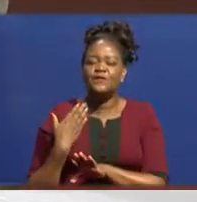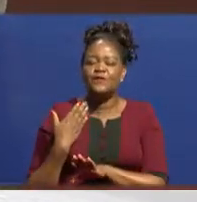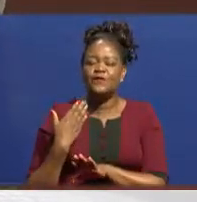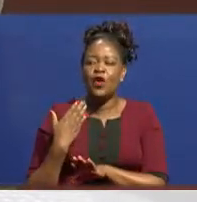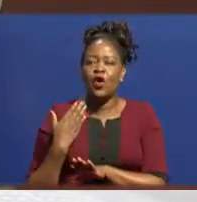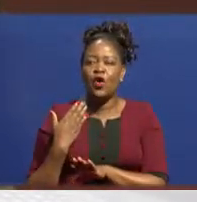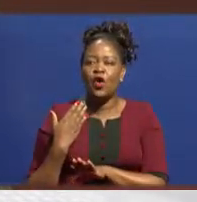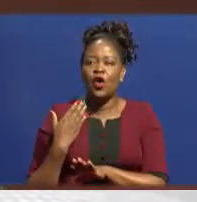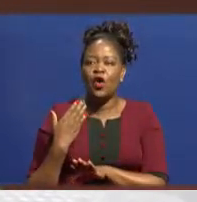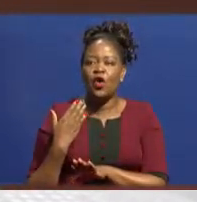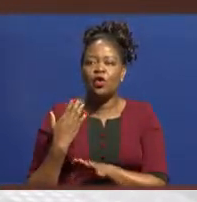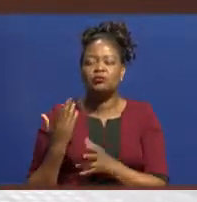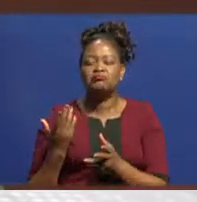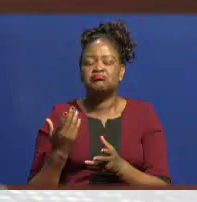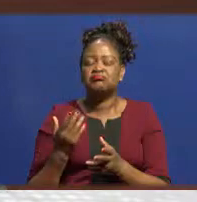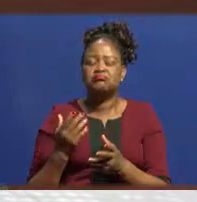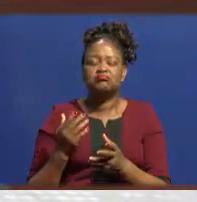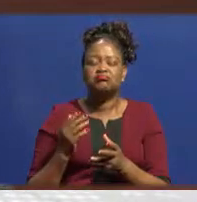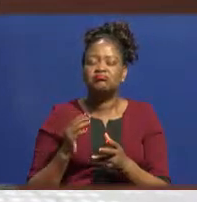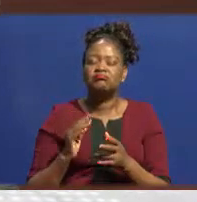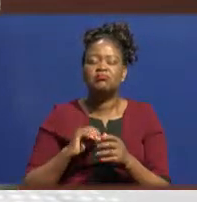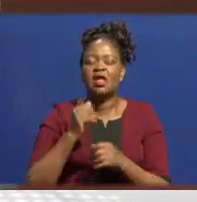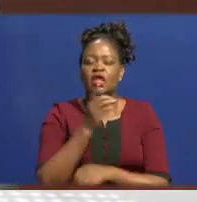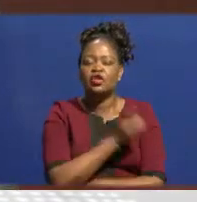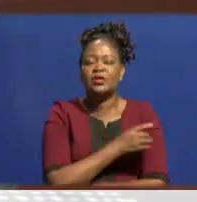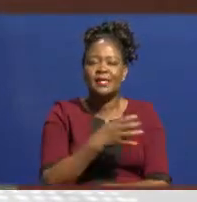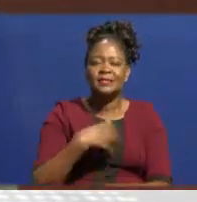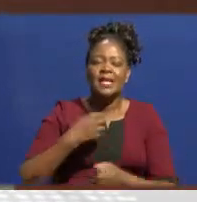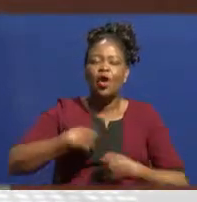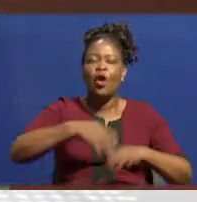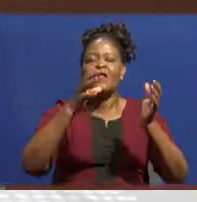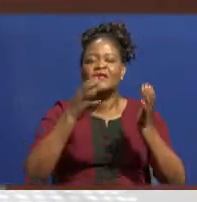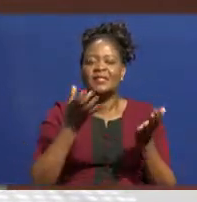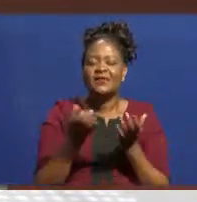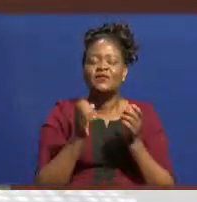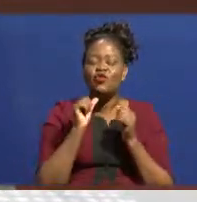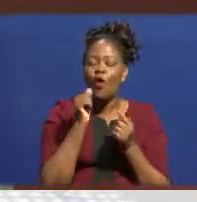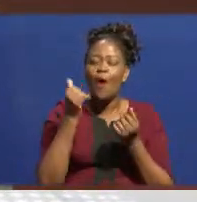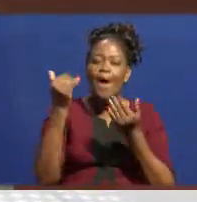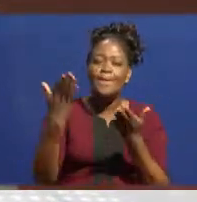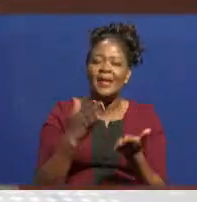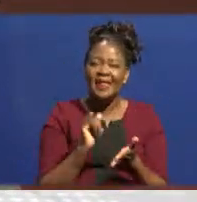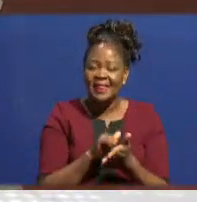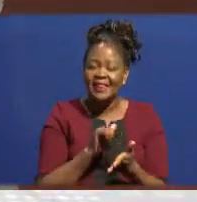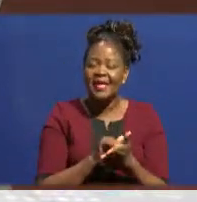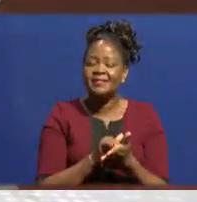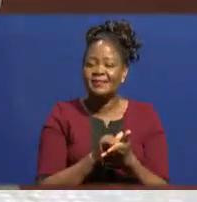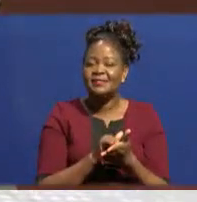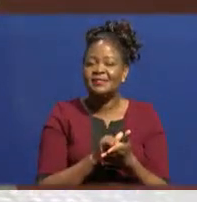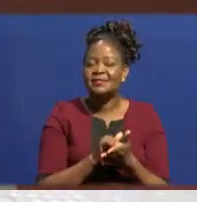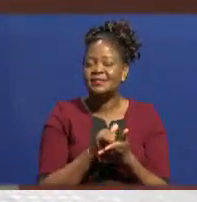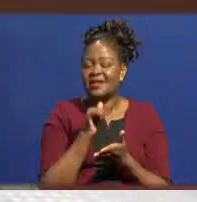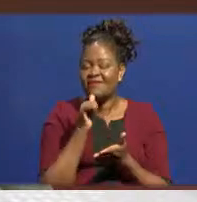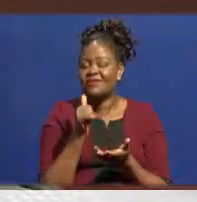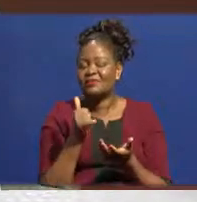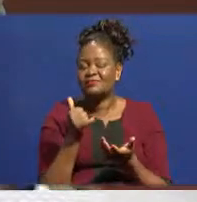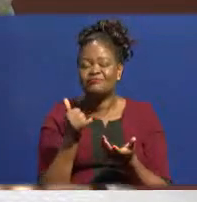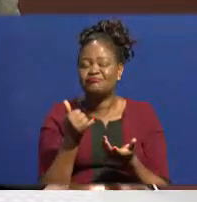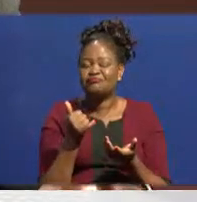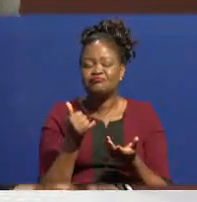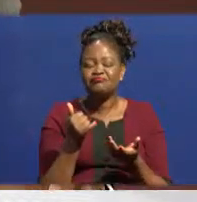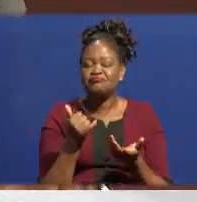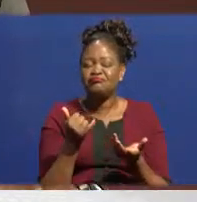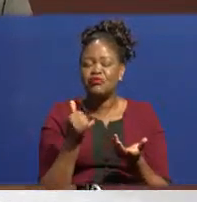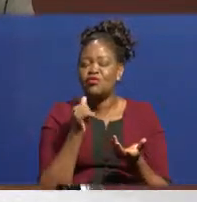doctors retire or even leave the service. And therefore, if you don't bring that, if you cause continuity, then there will be a